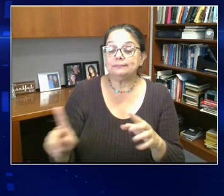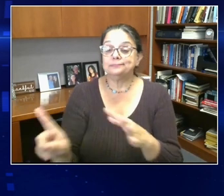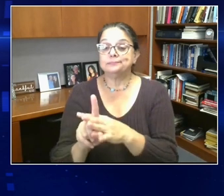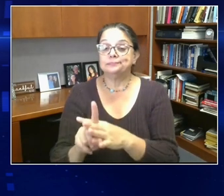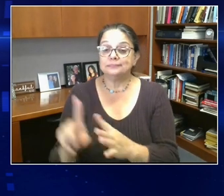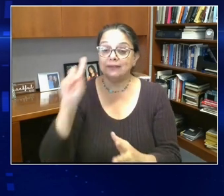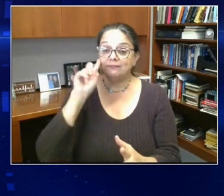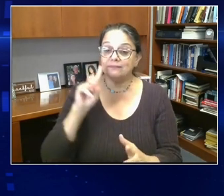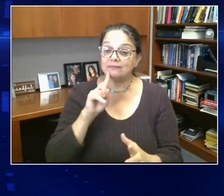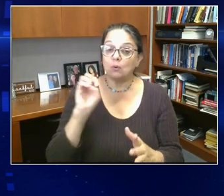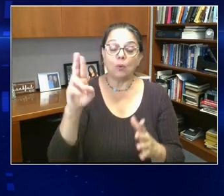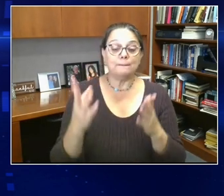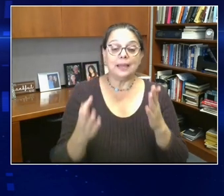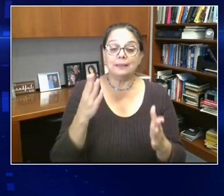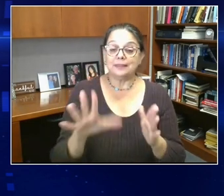born.